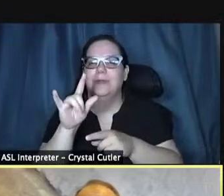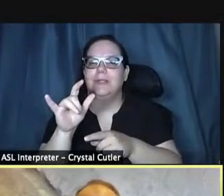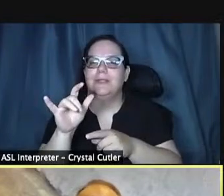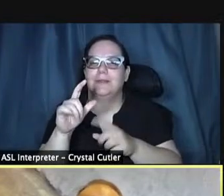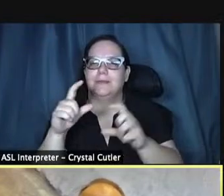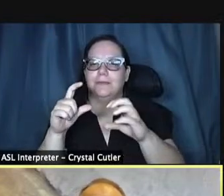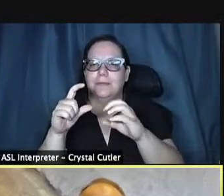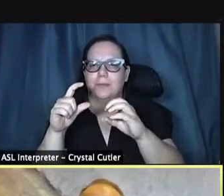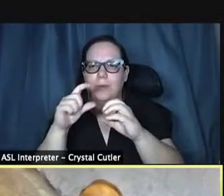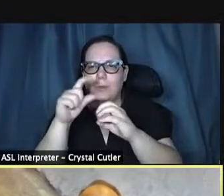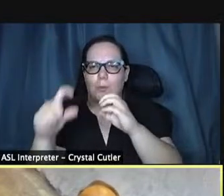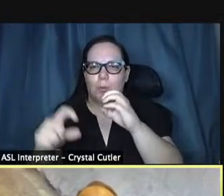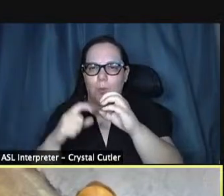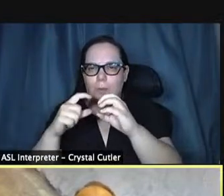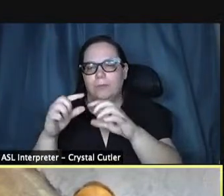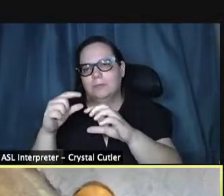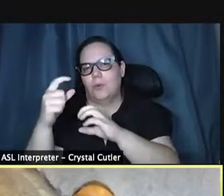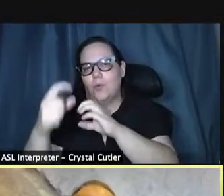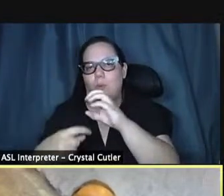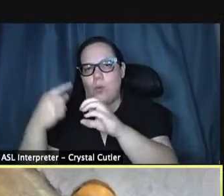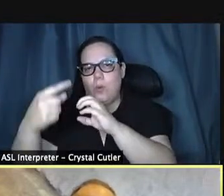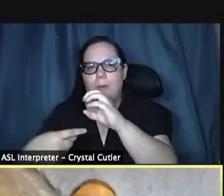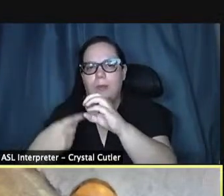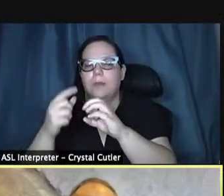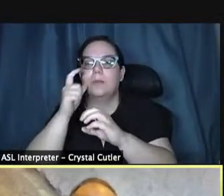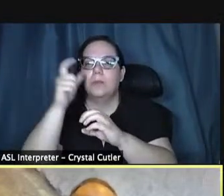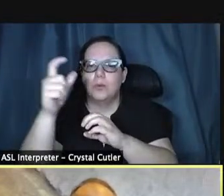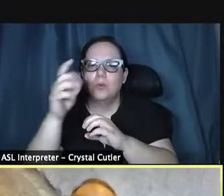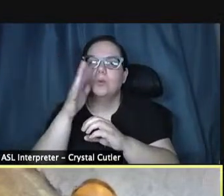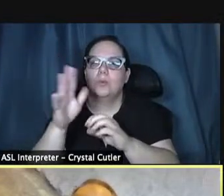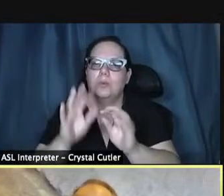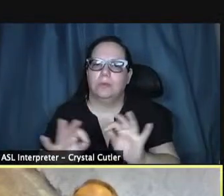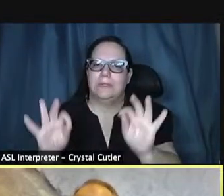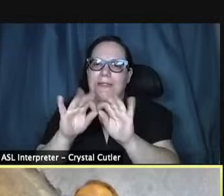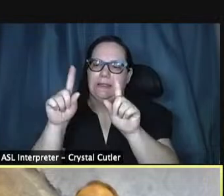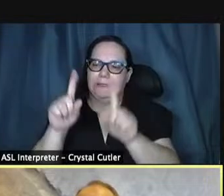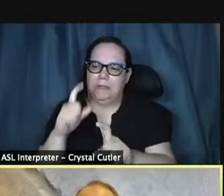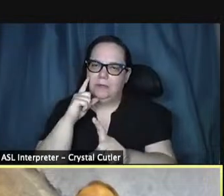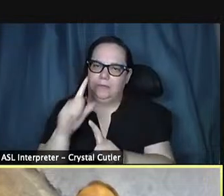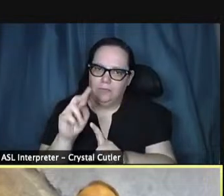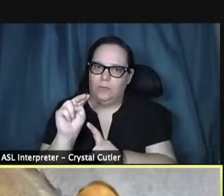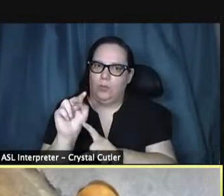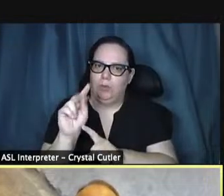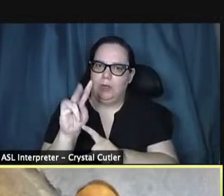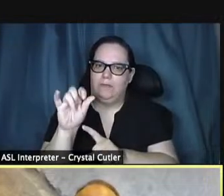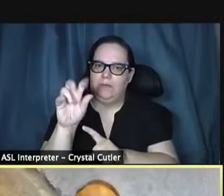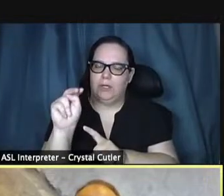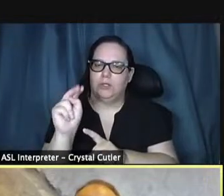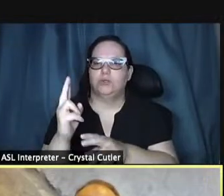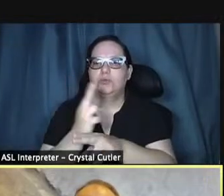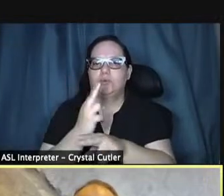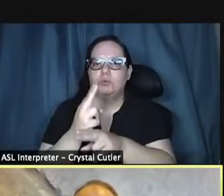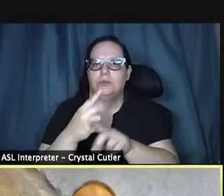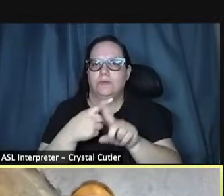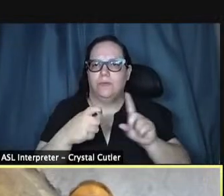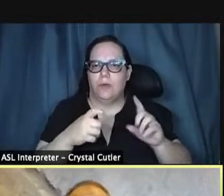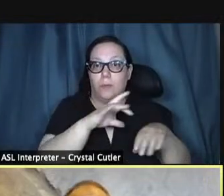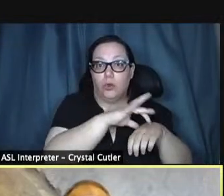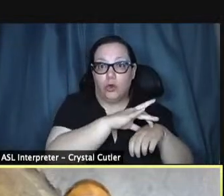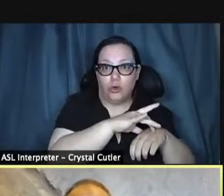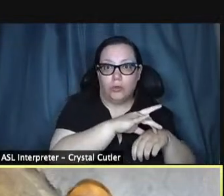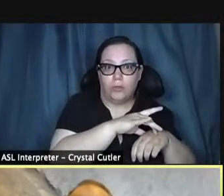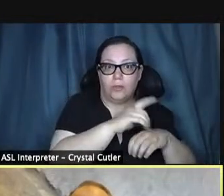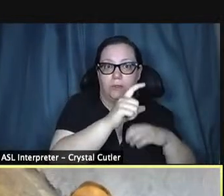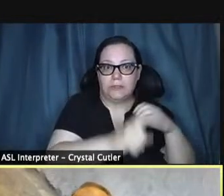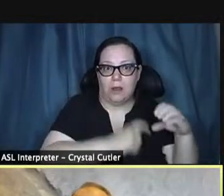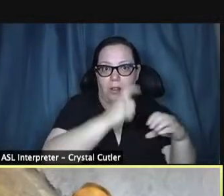test of navigation, trying to use the navigation signals from Earth satellites. It carries